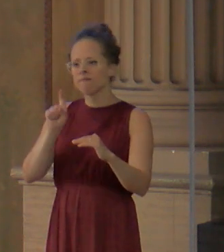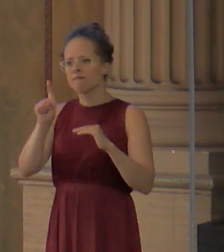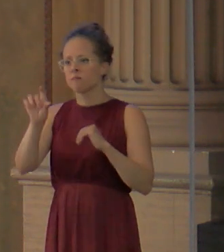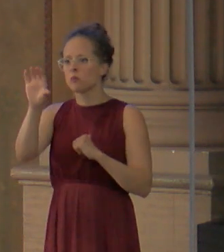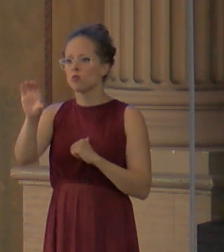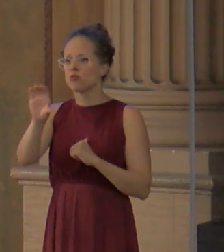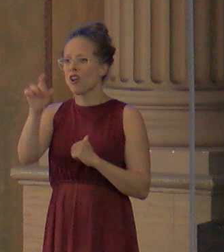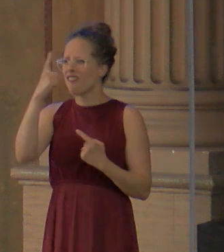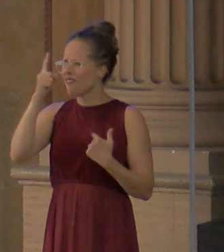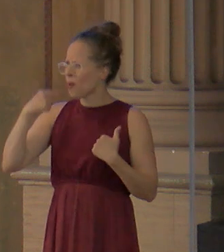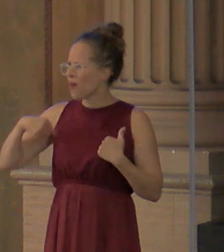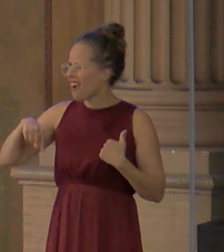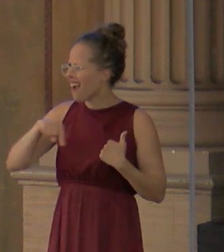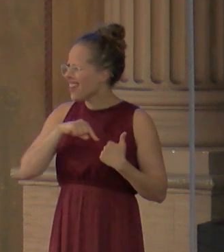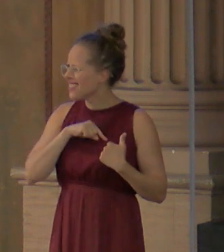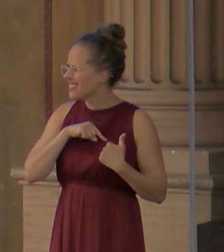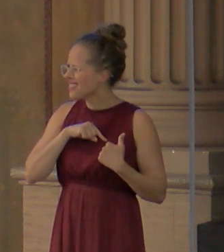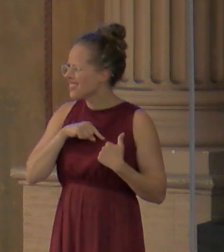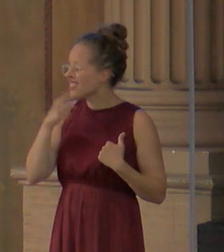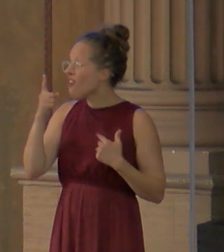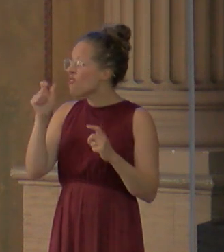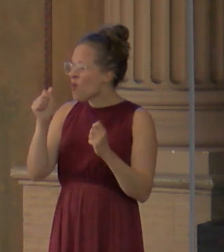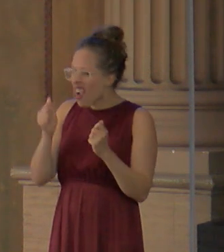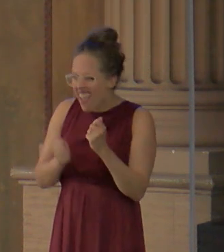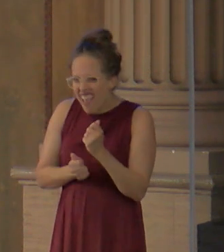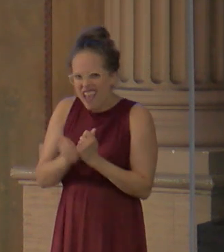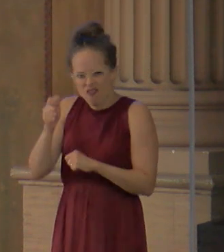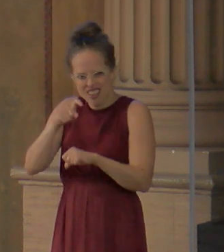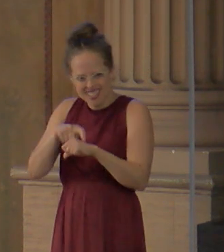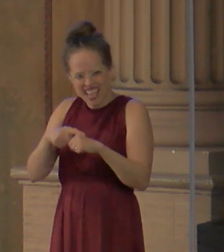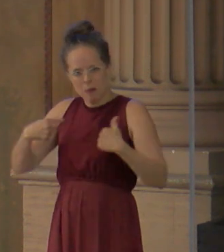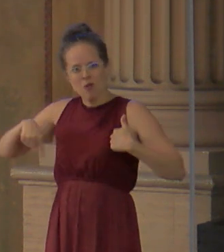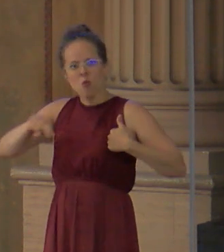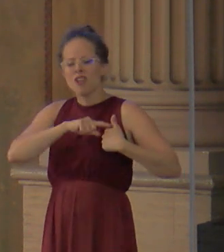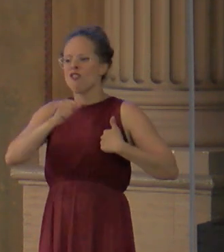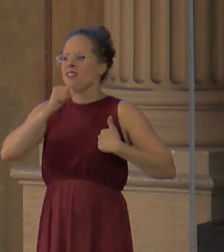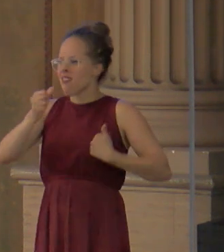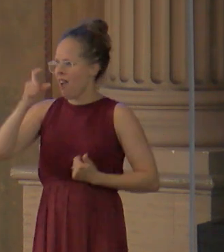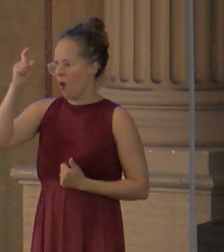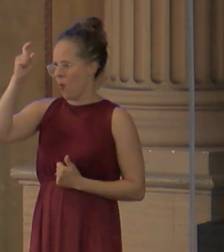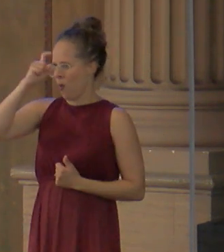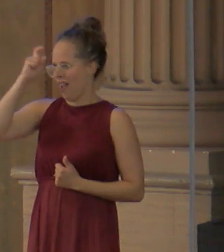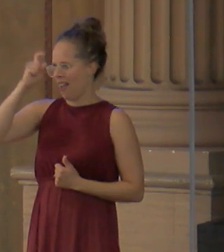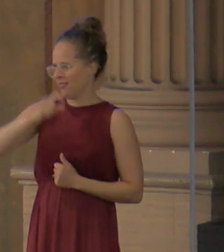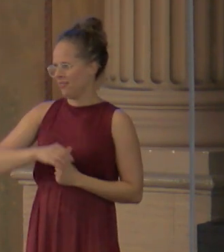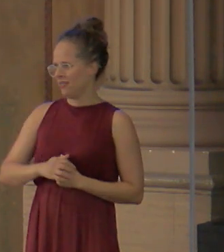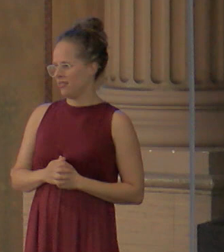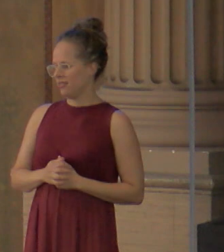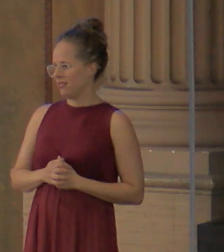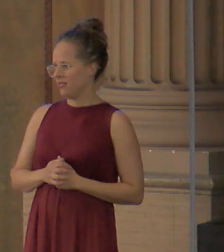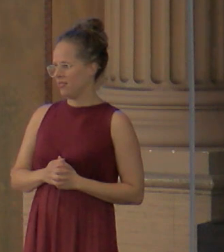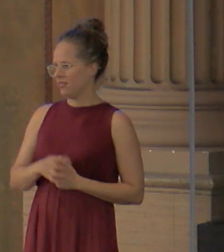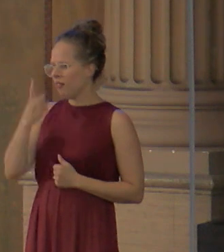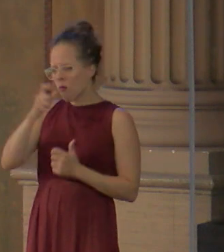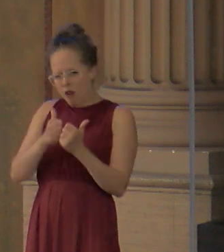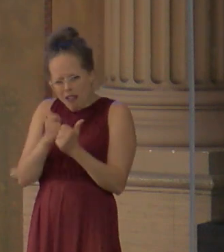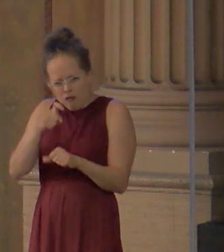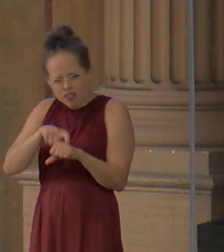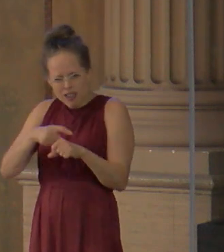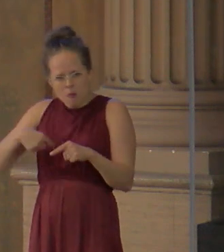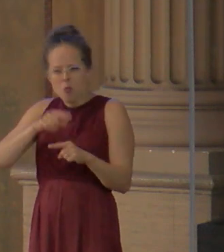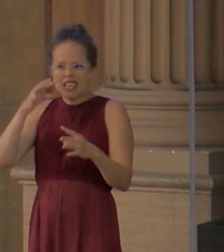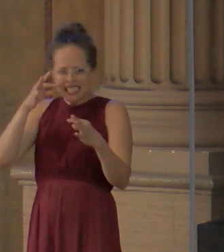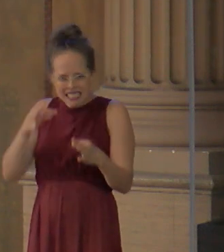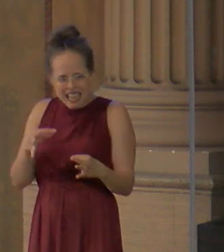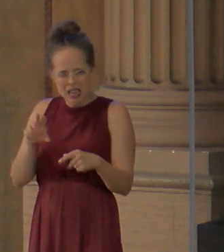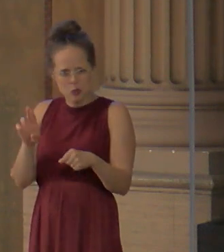unwise. I mean, he died for all the ways that you and I failed to show wise speech. And